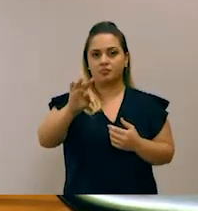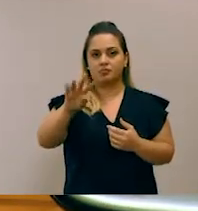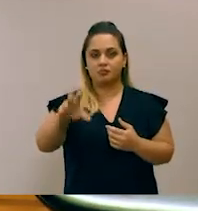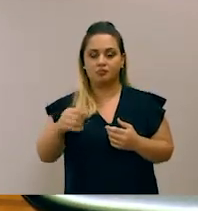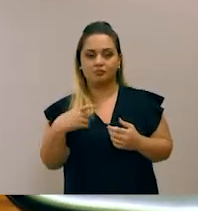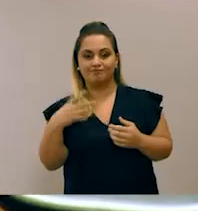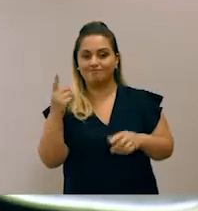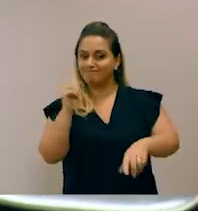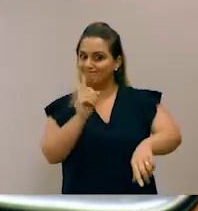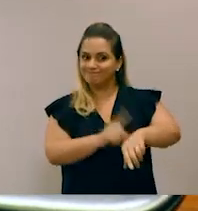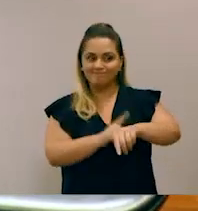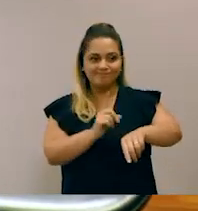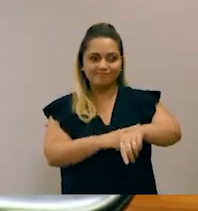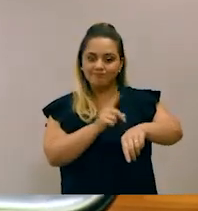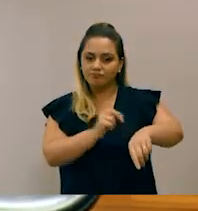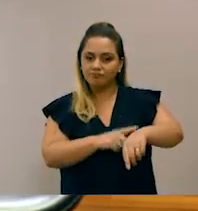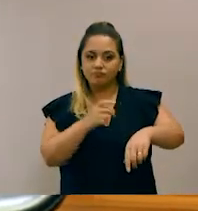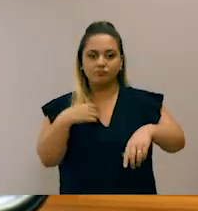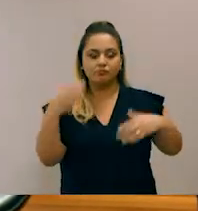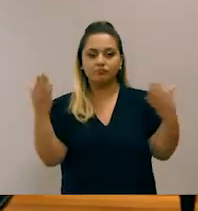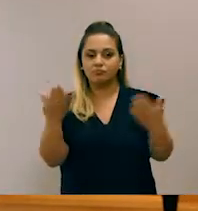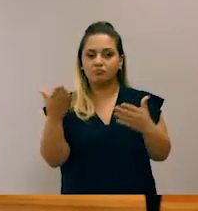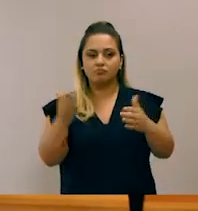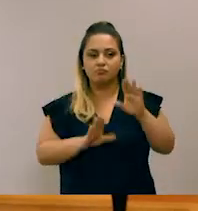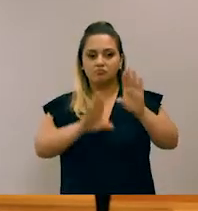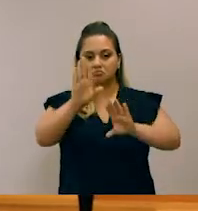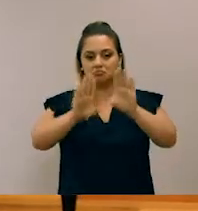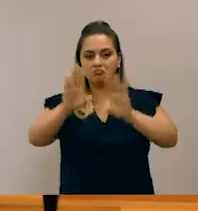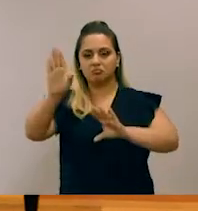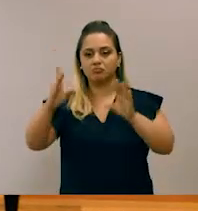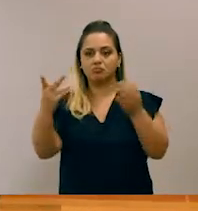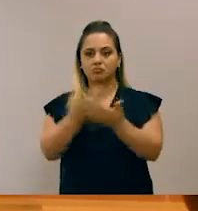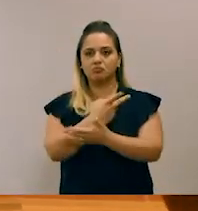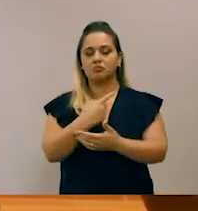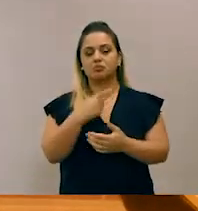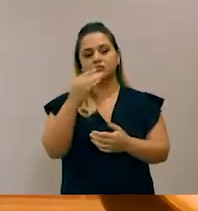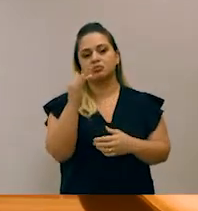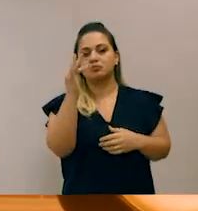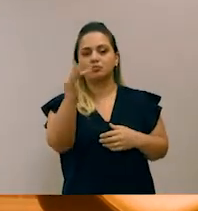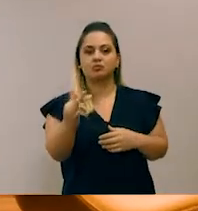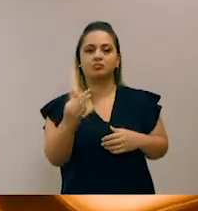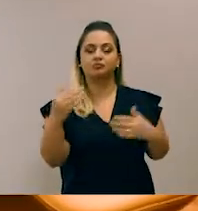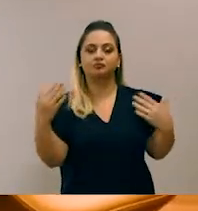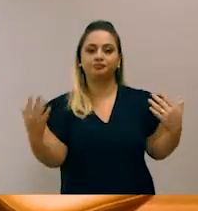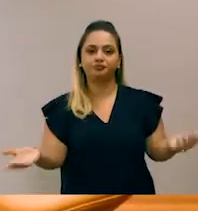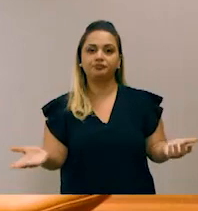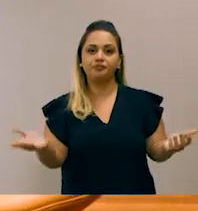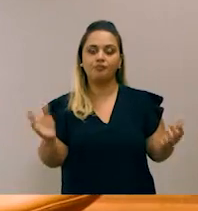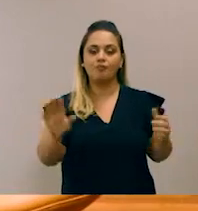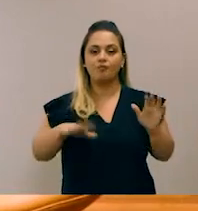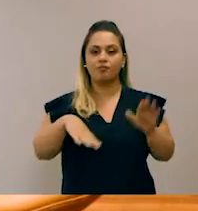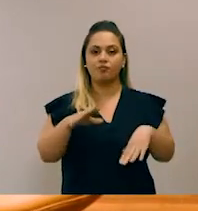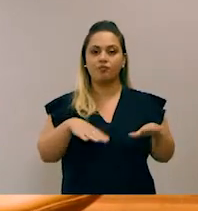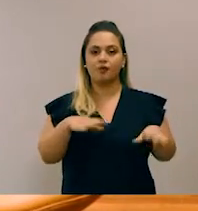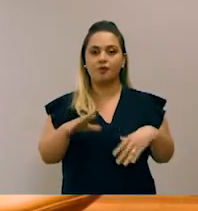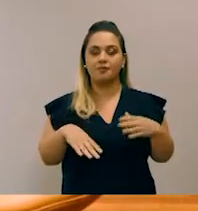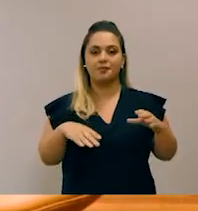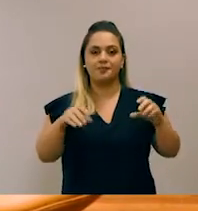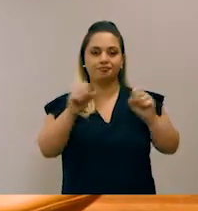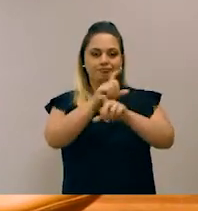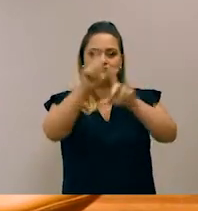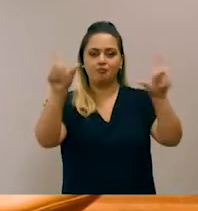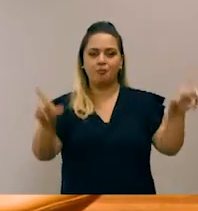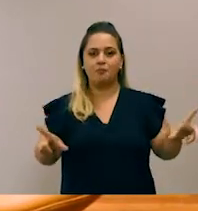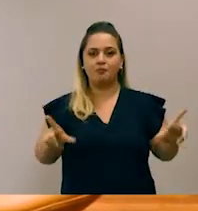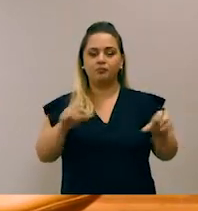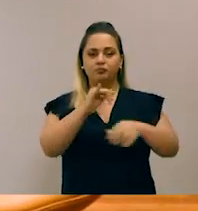receive warnings in almost real time. And to the future, probably we are going to